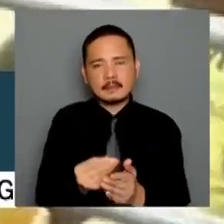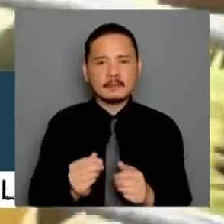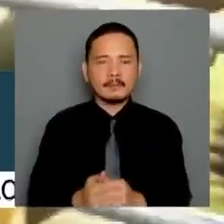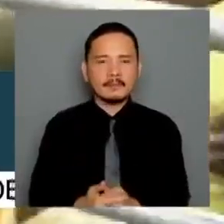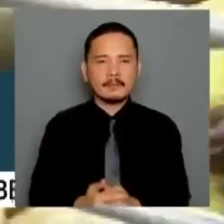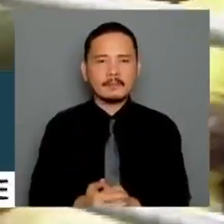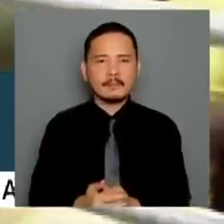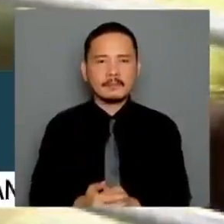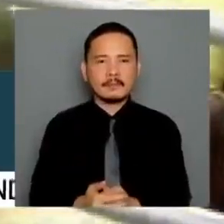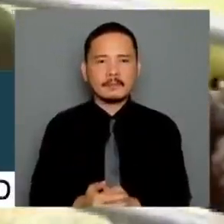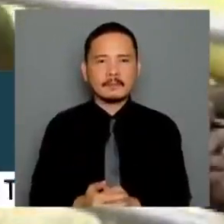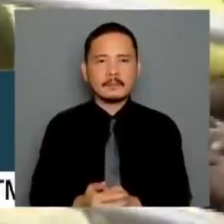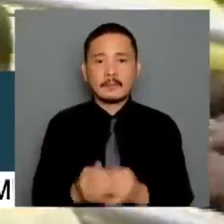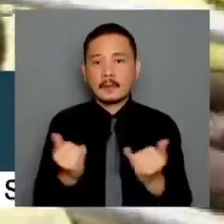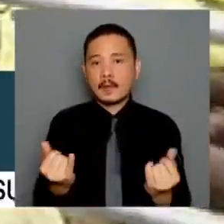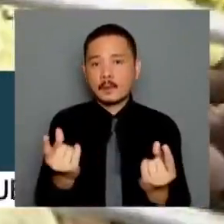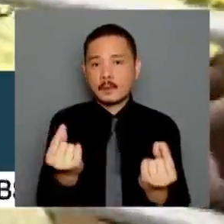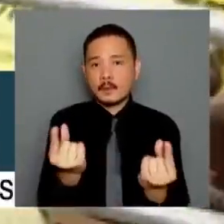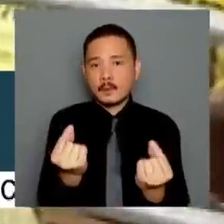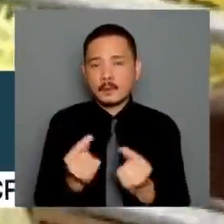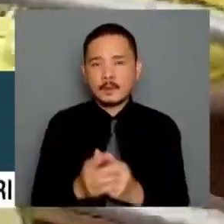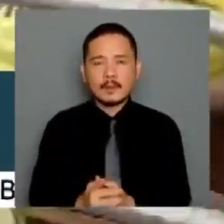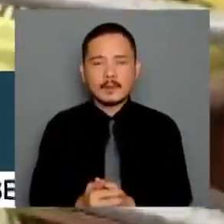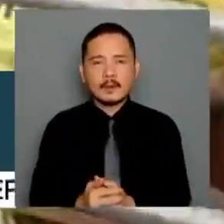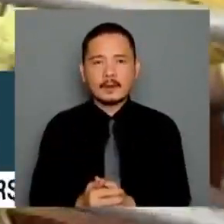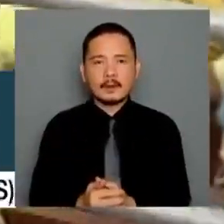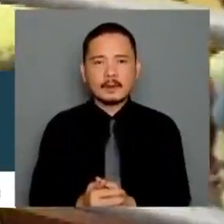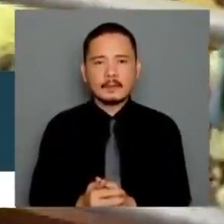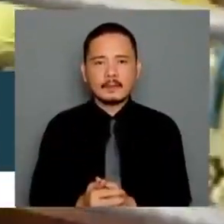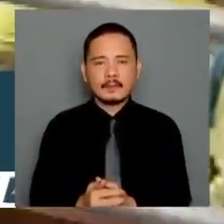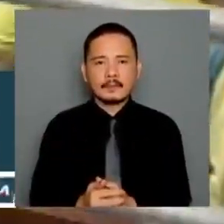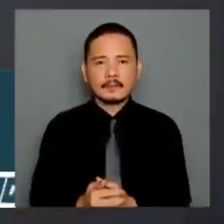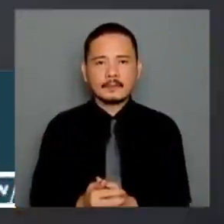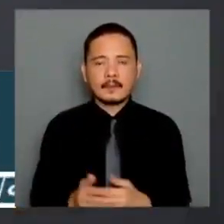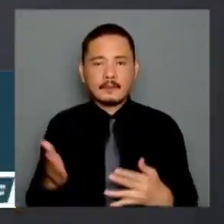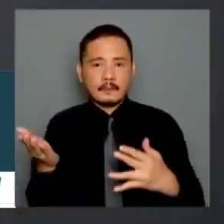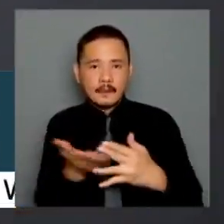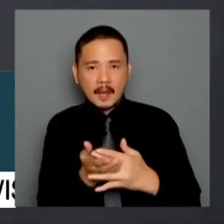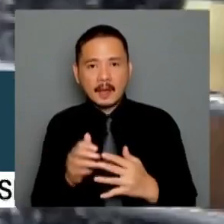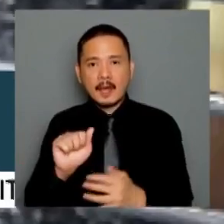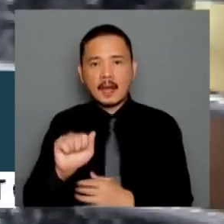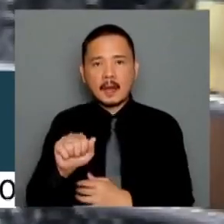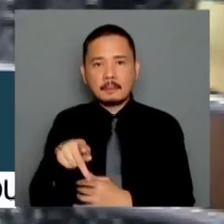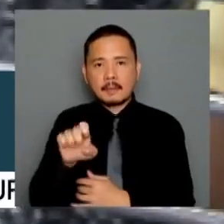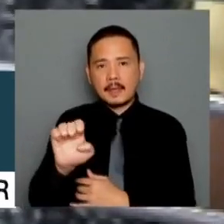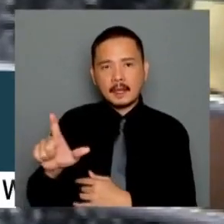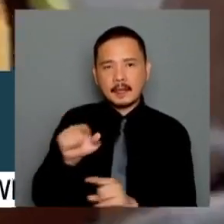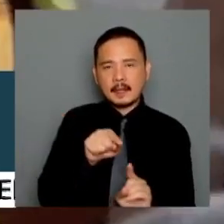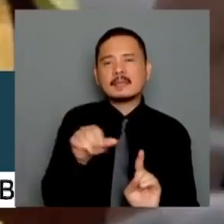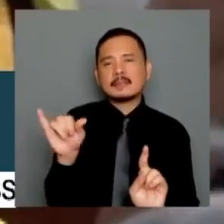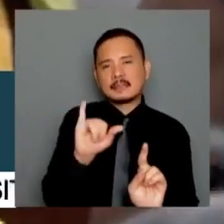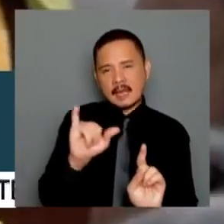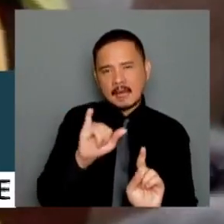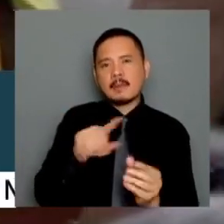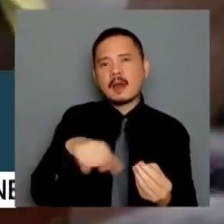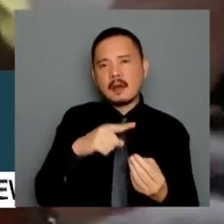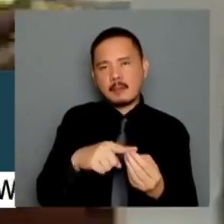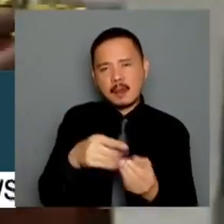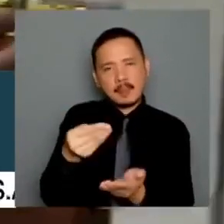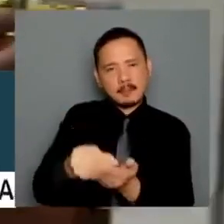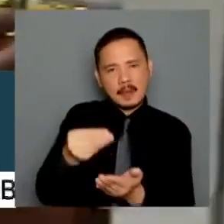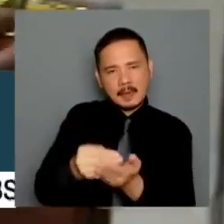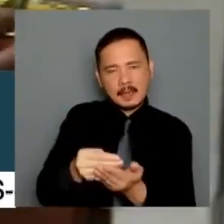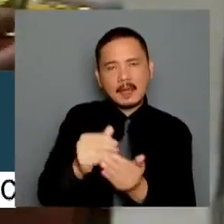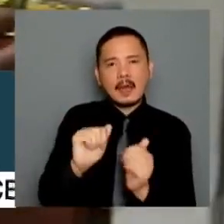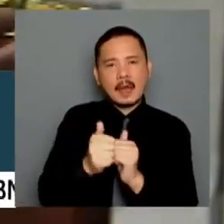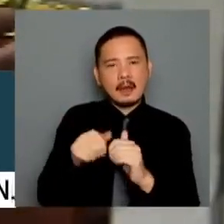we did was to file also an appeal on the award of the